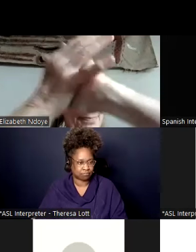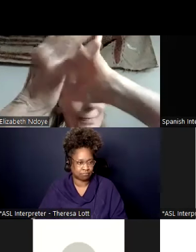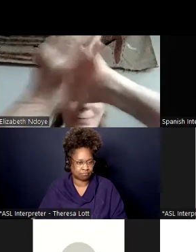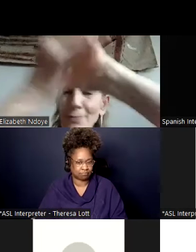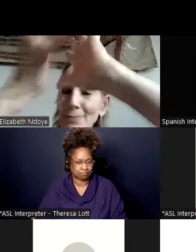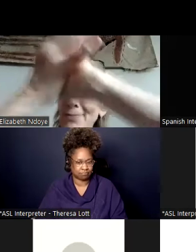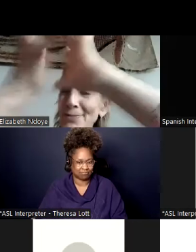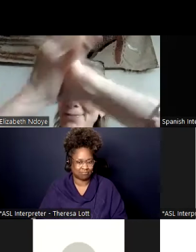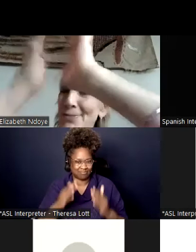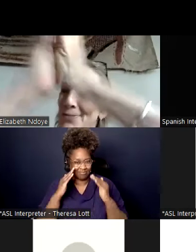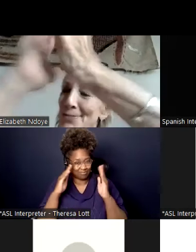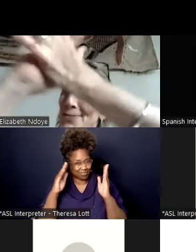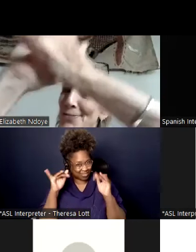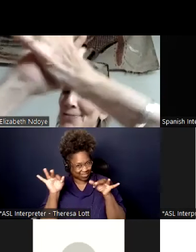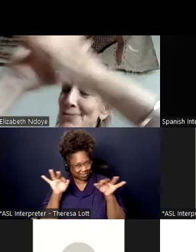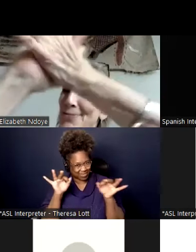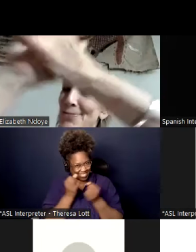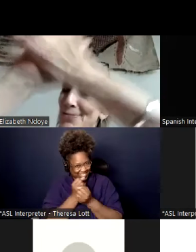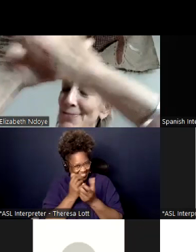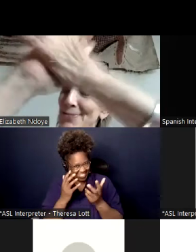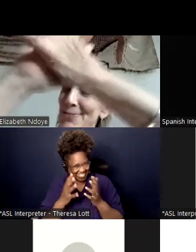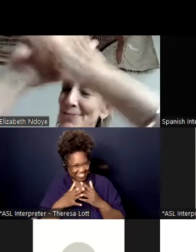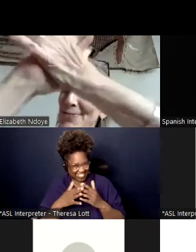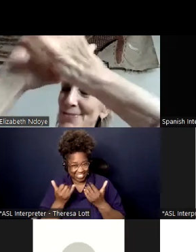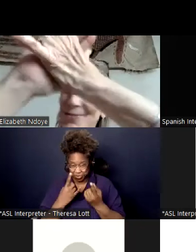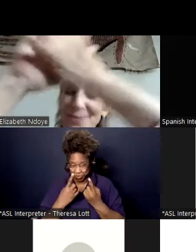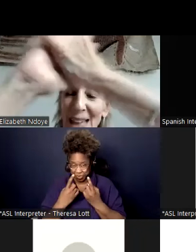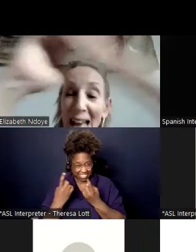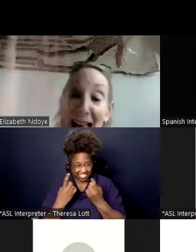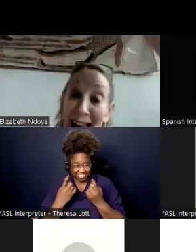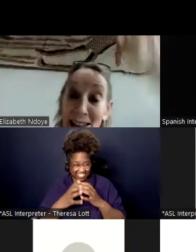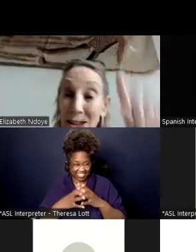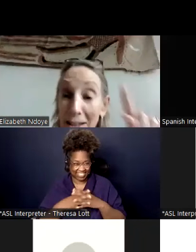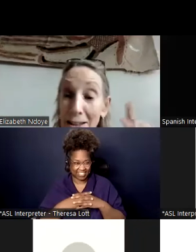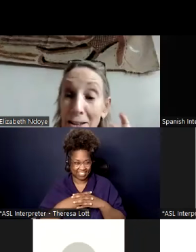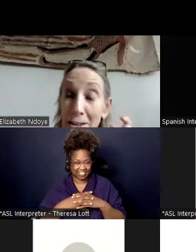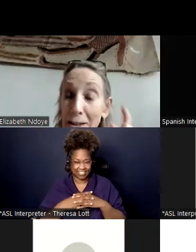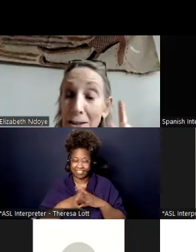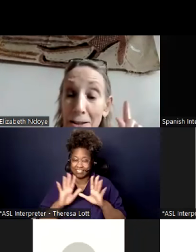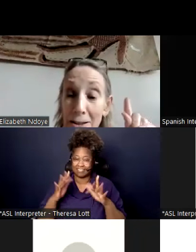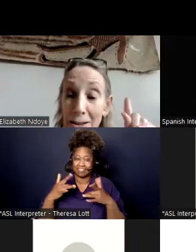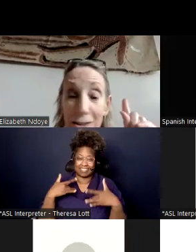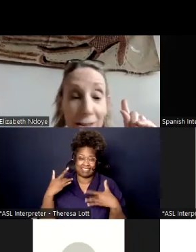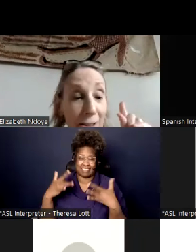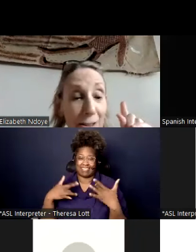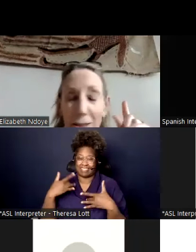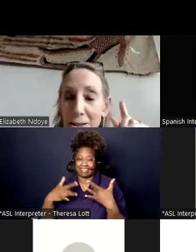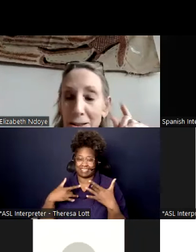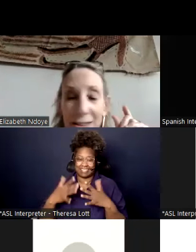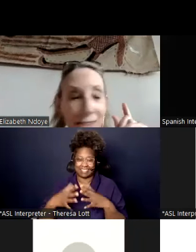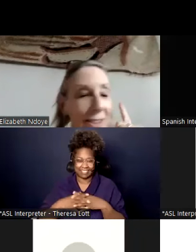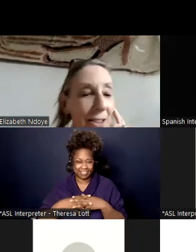So I hope that explains everything. If anybody has any questions. Oh, it's so exciting.